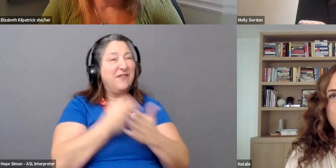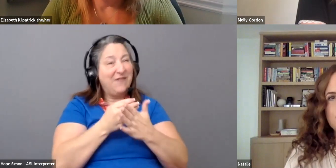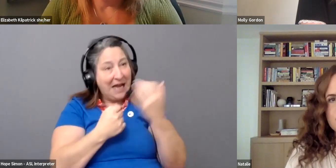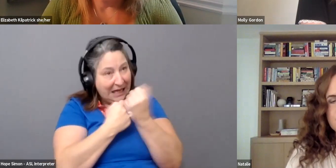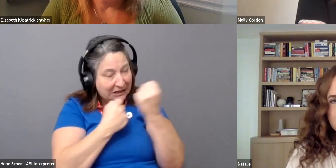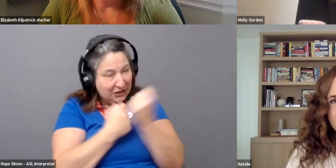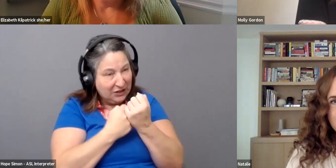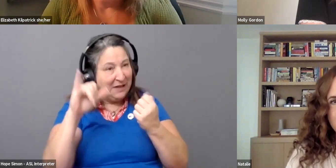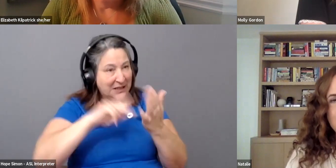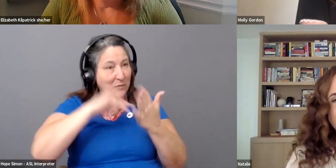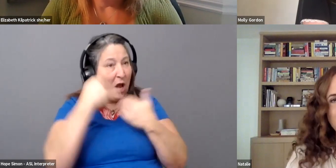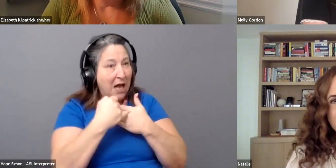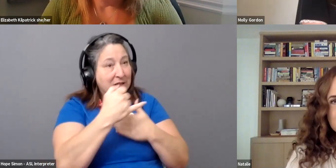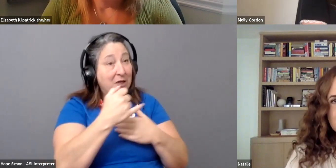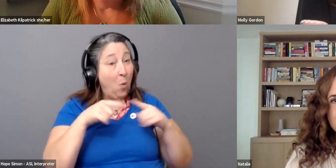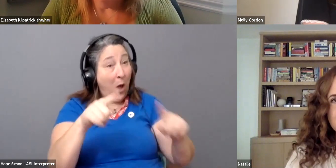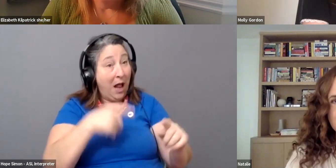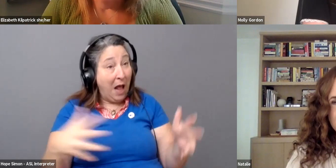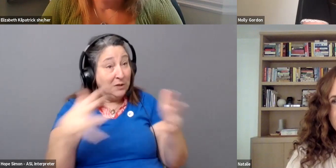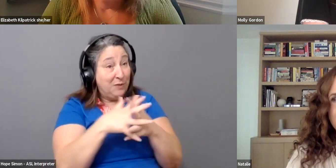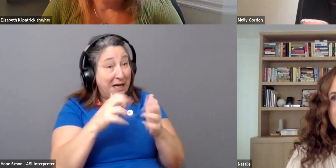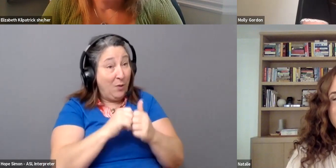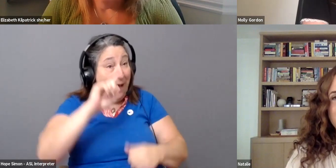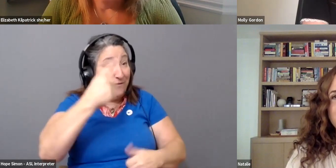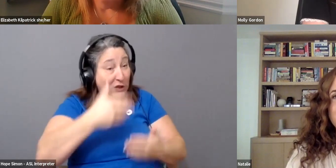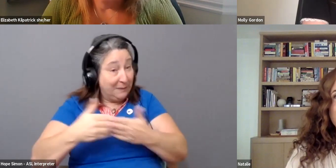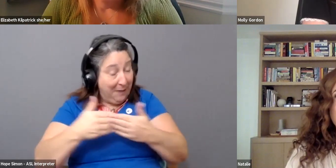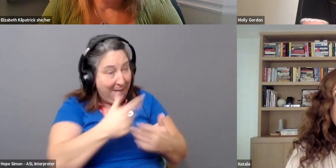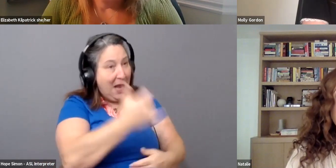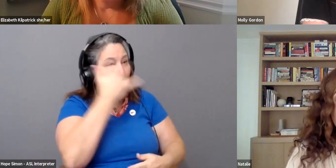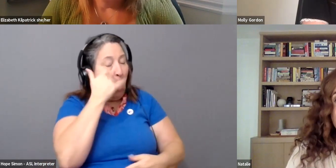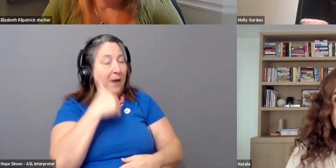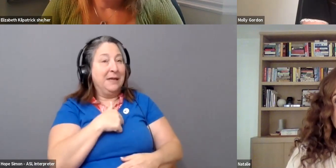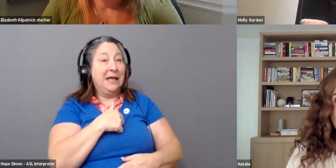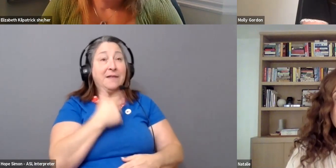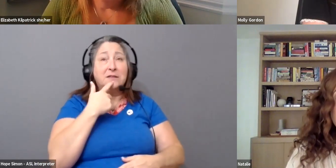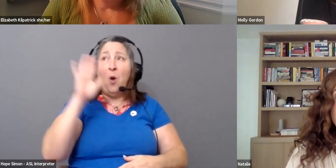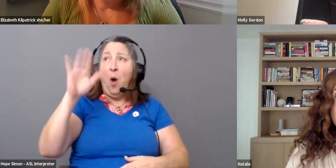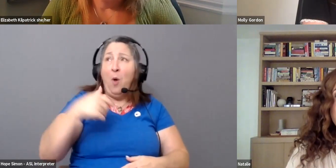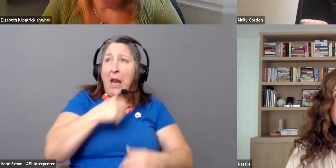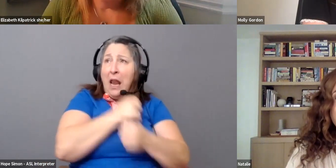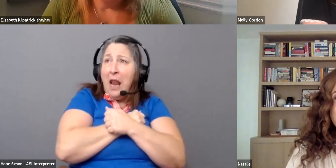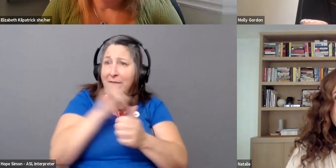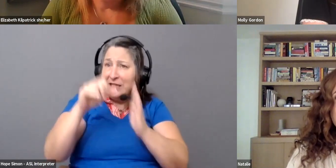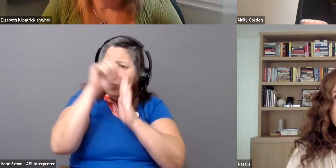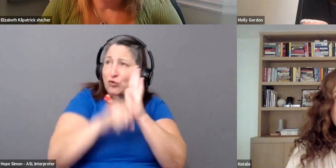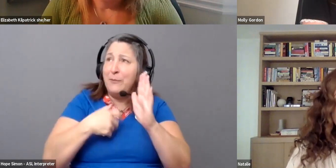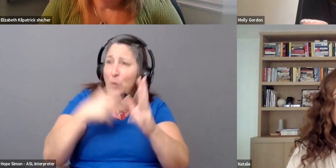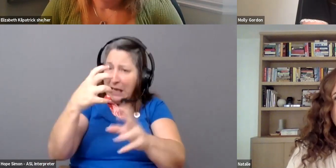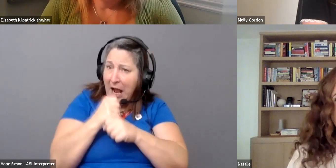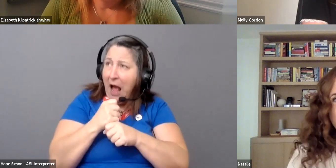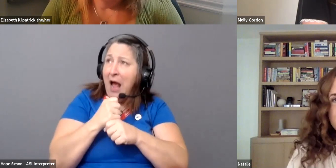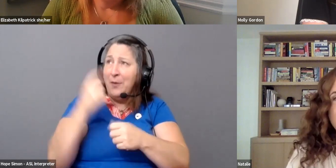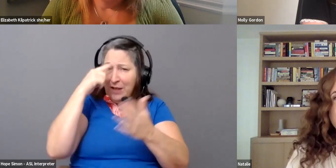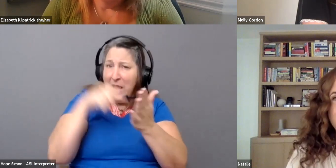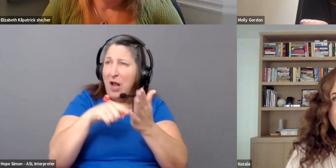up when I was, pregnant with my first child, actually. And they were like, we love this script. We got it. We think it's such a like